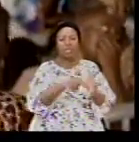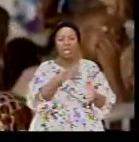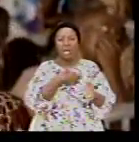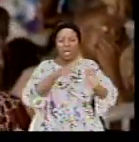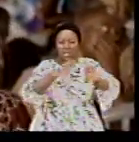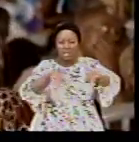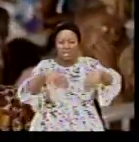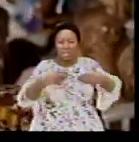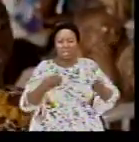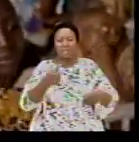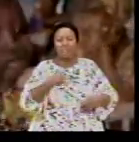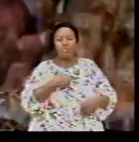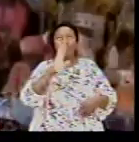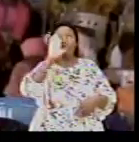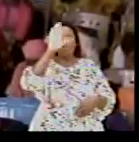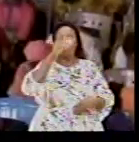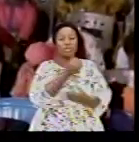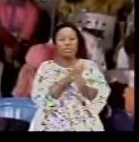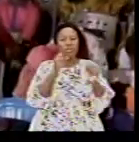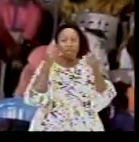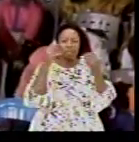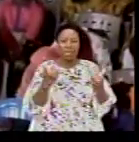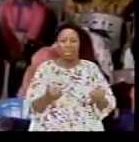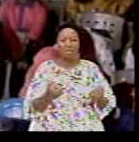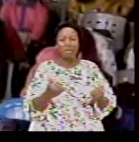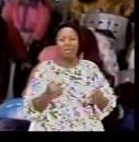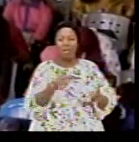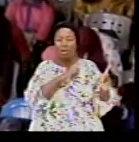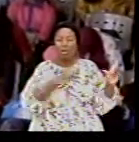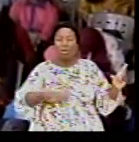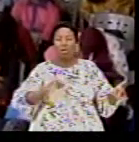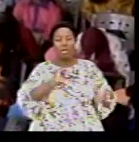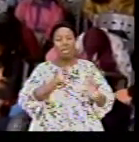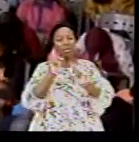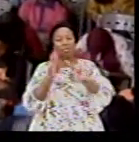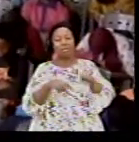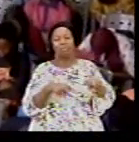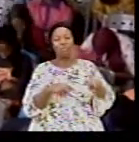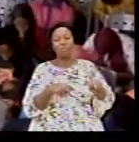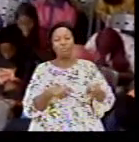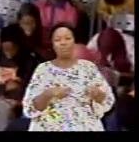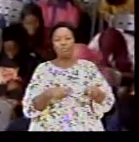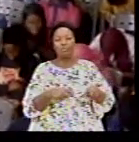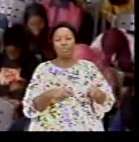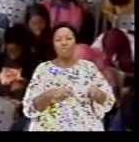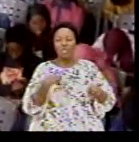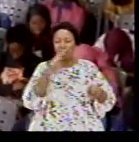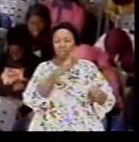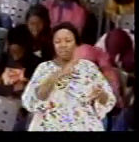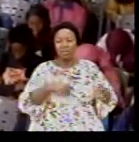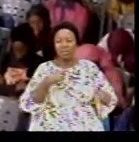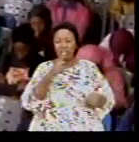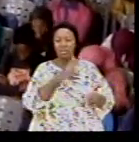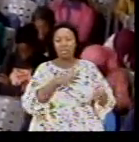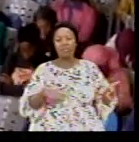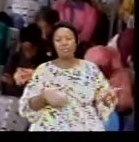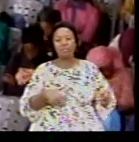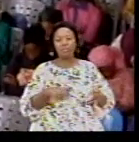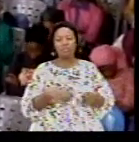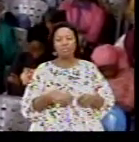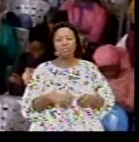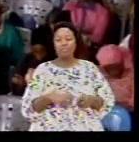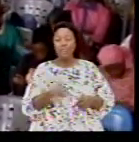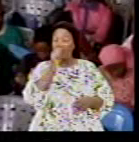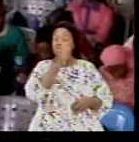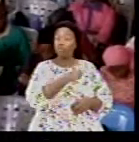me your salvation now. Lord, I come. Tell the Lord, tell the Lord. I'm